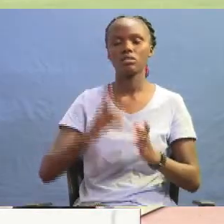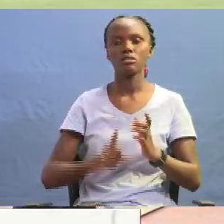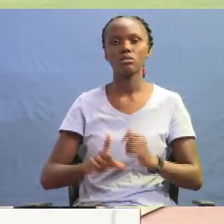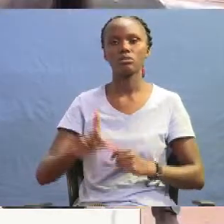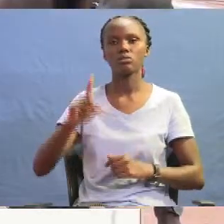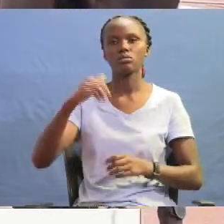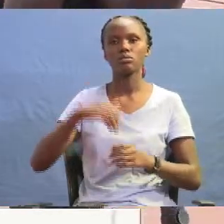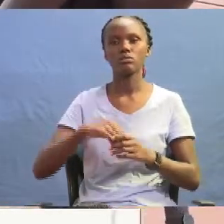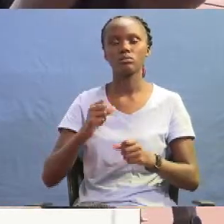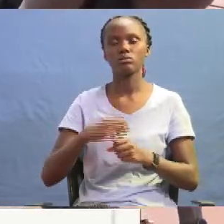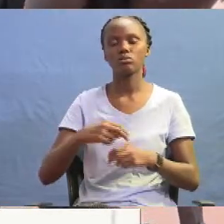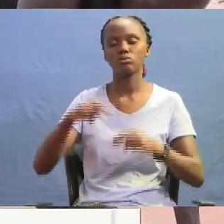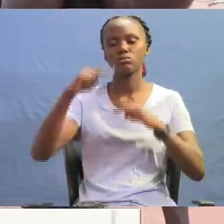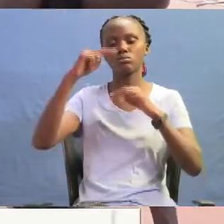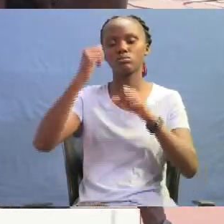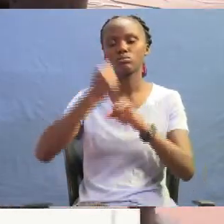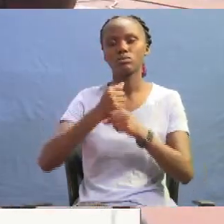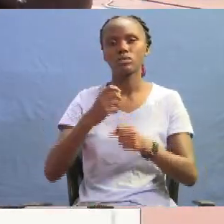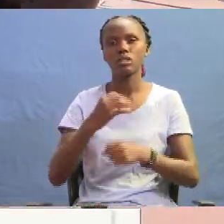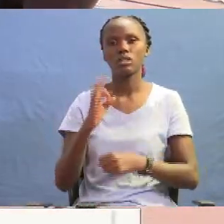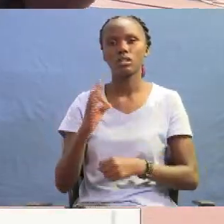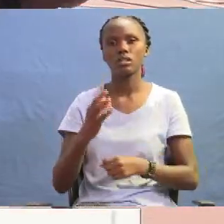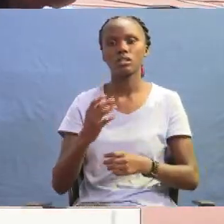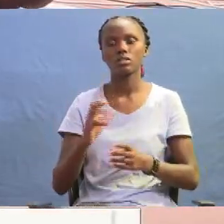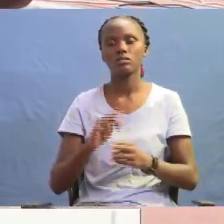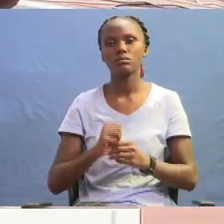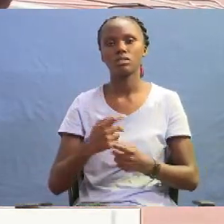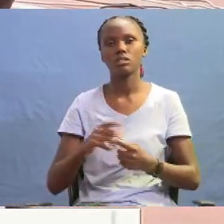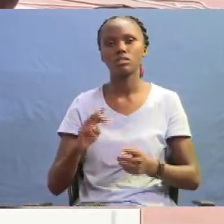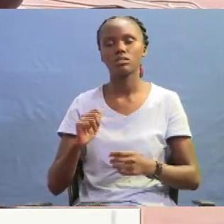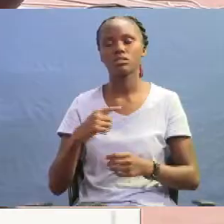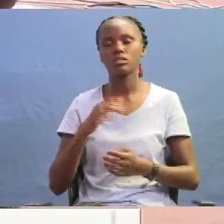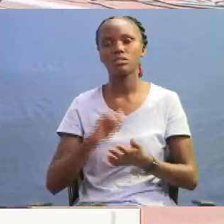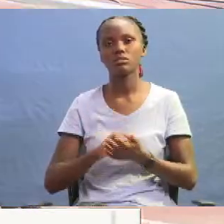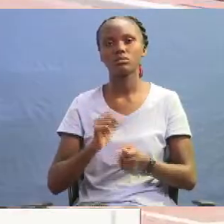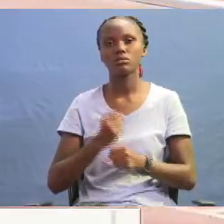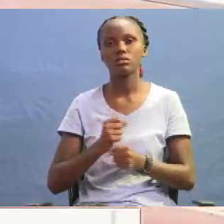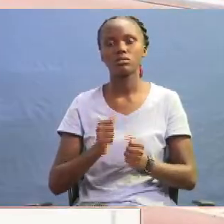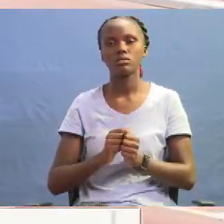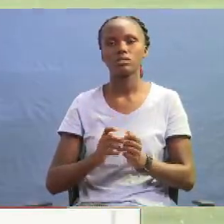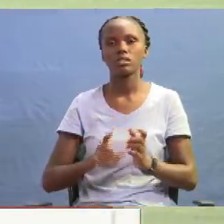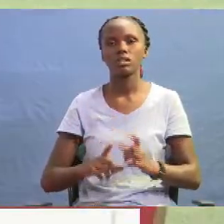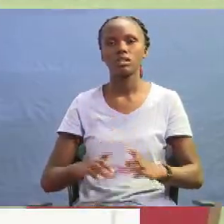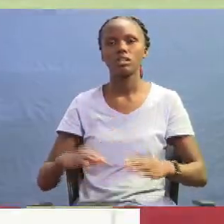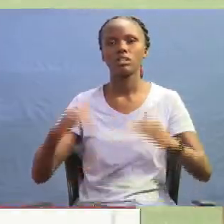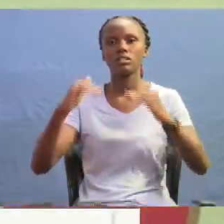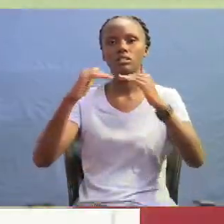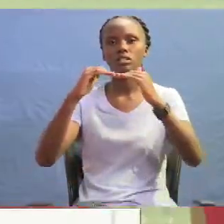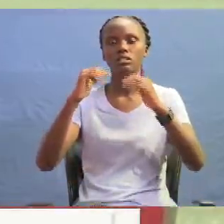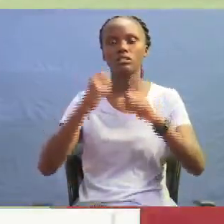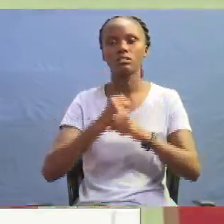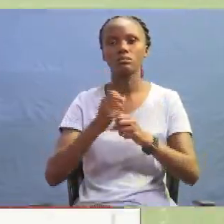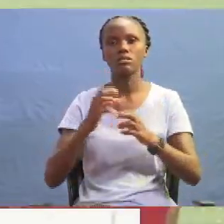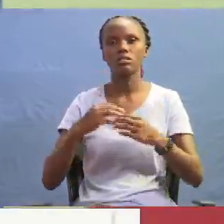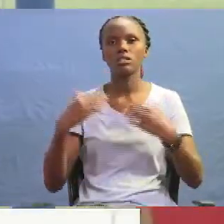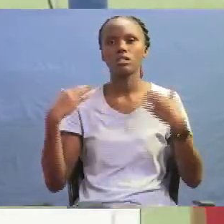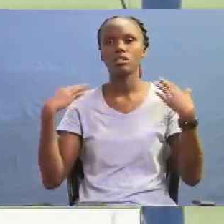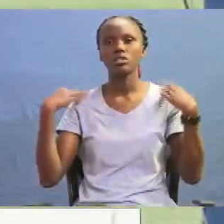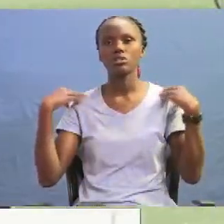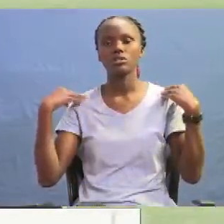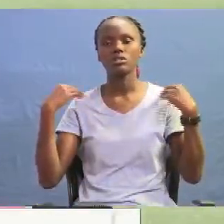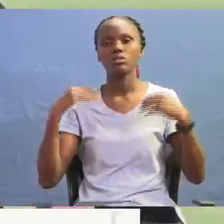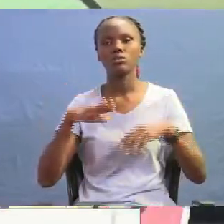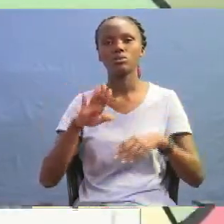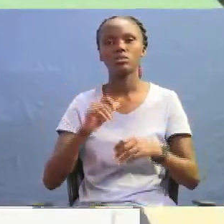lost glory in the men's 3000 meters steeplechase, the hope of a nation now rests squarely on the shoulders of Kenya's rising